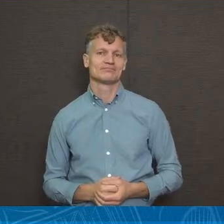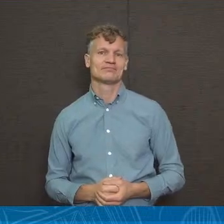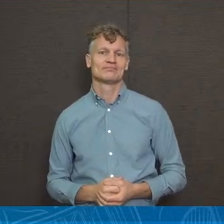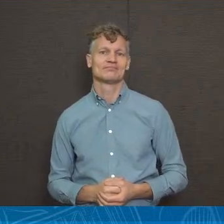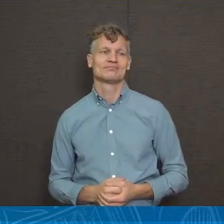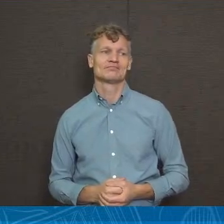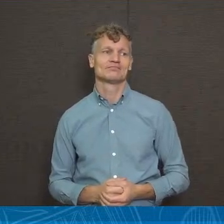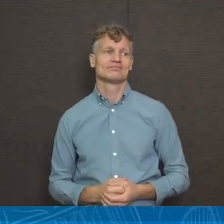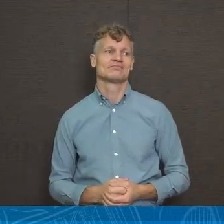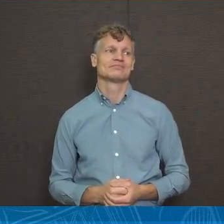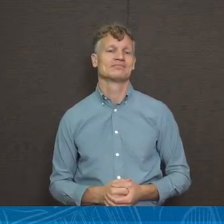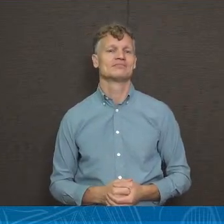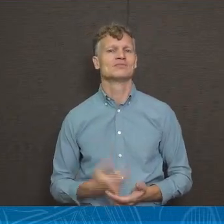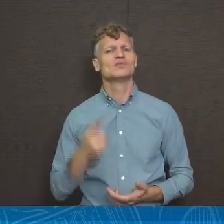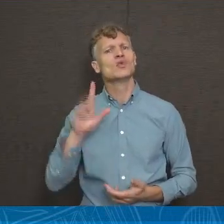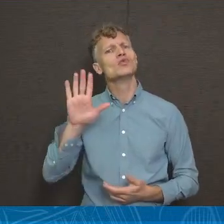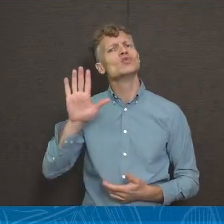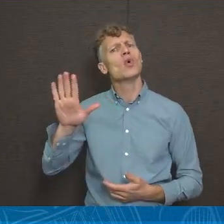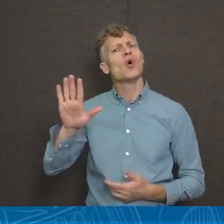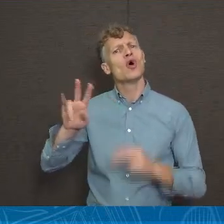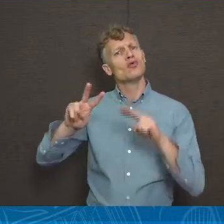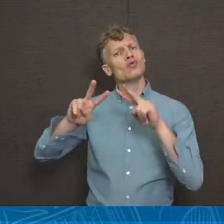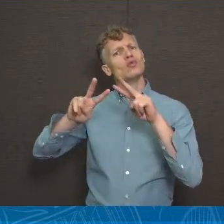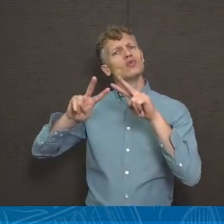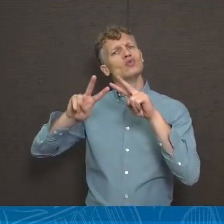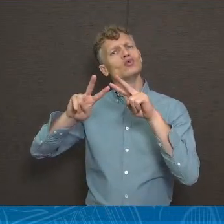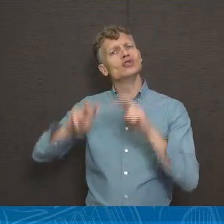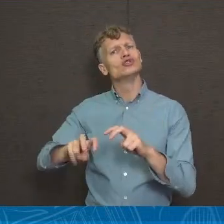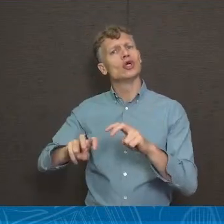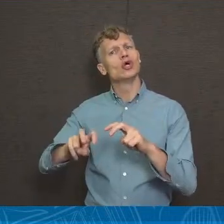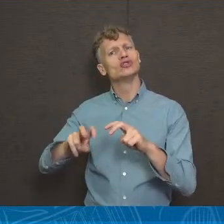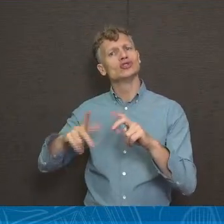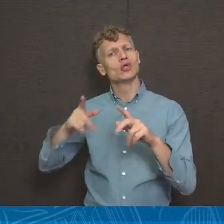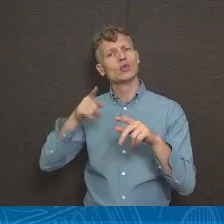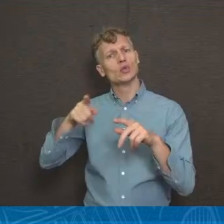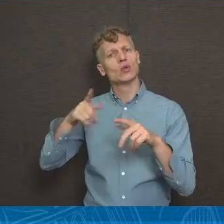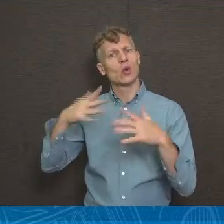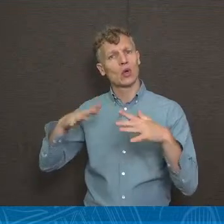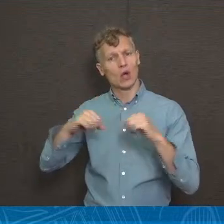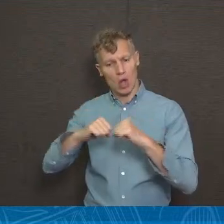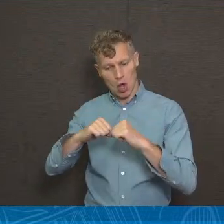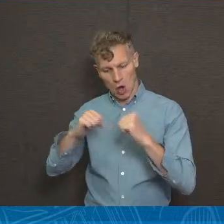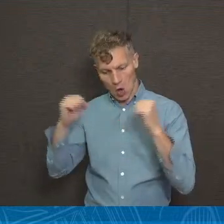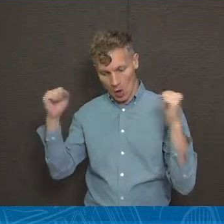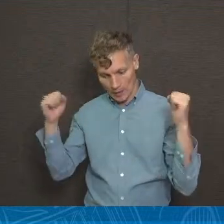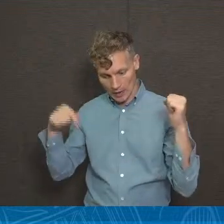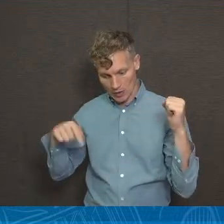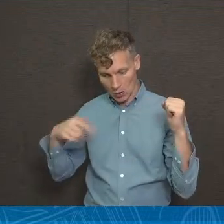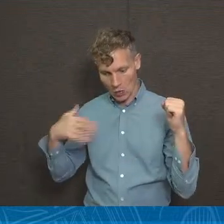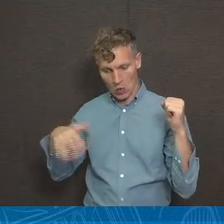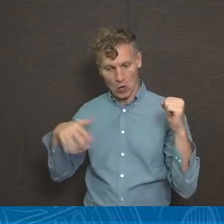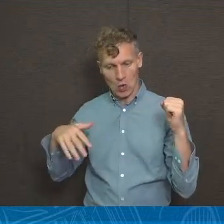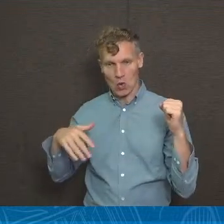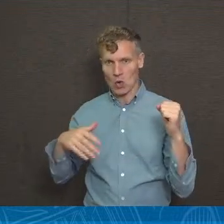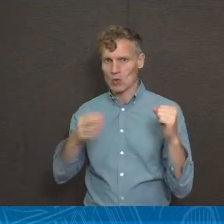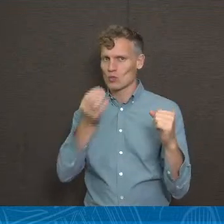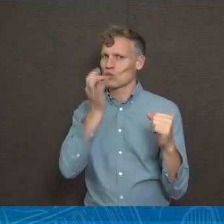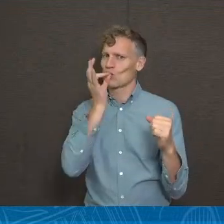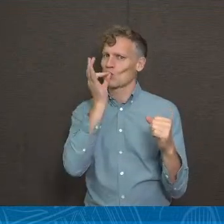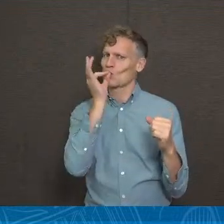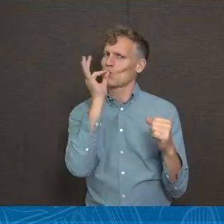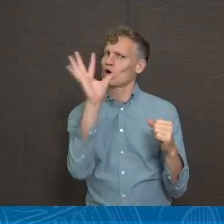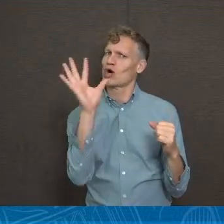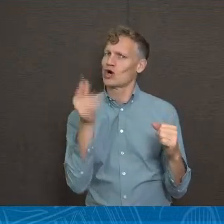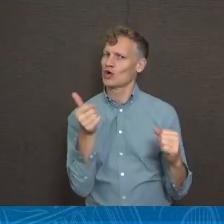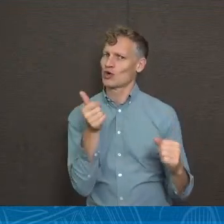With your research, you are opening a can of gold, I would say, in the sense there's a lot of great stuff that